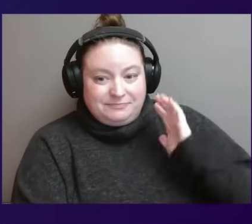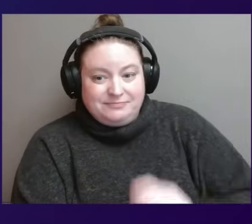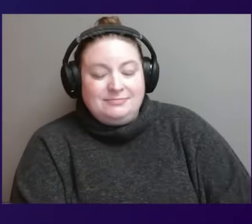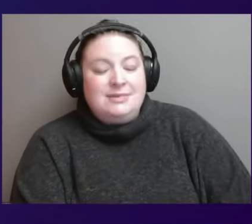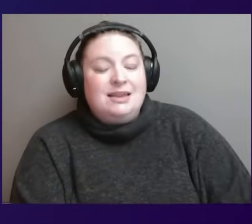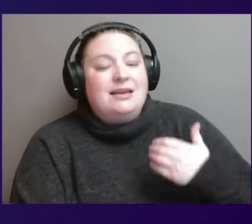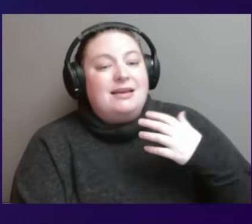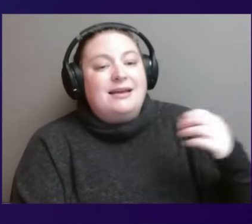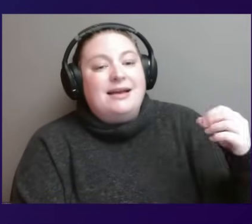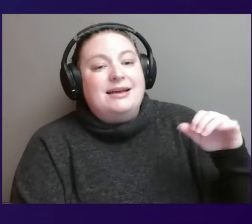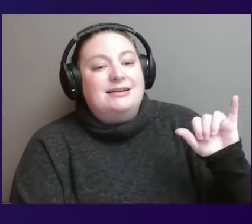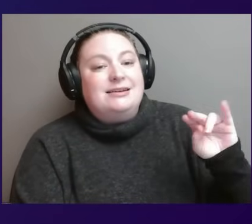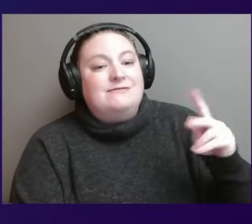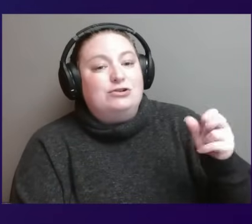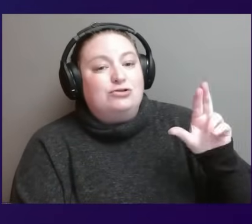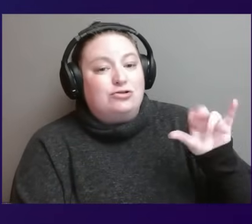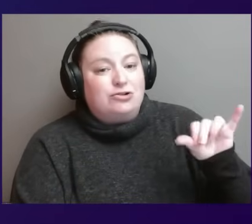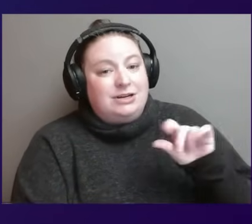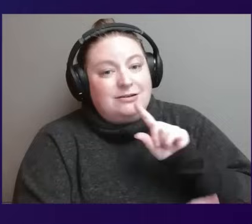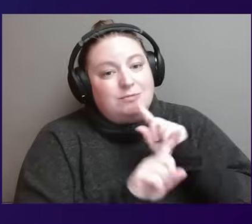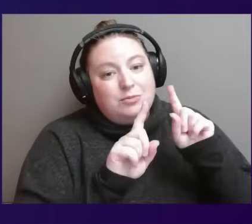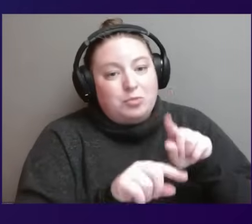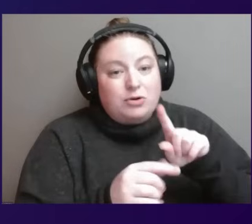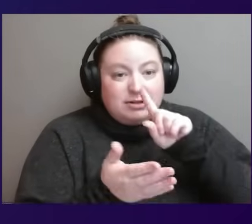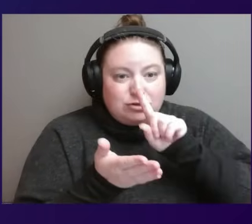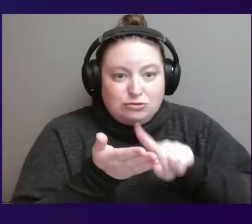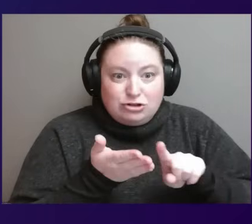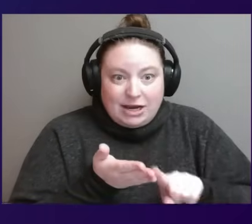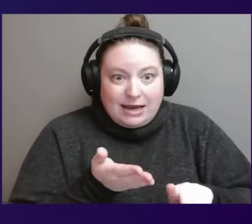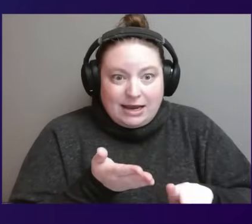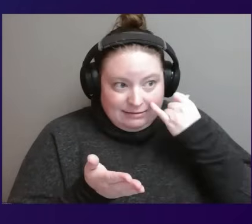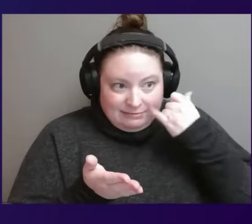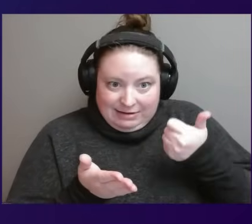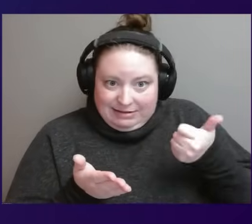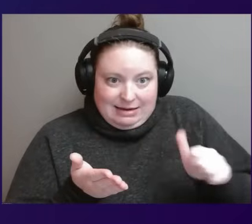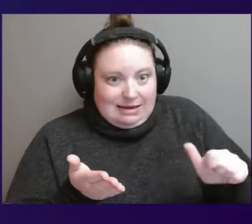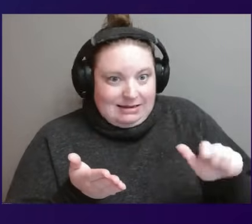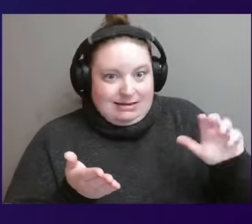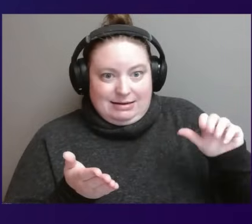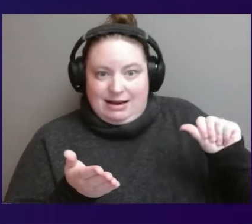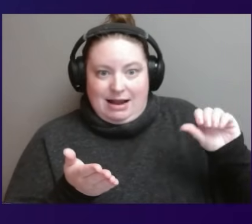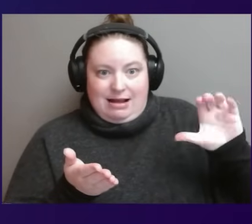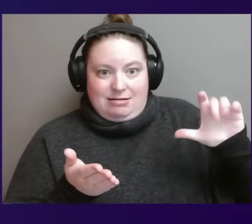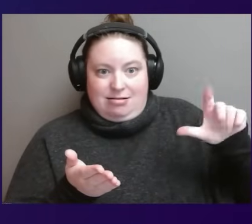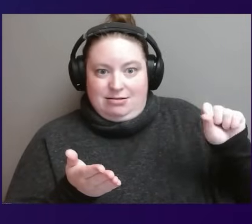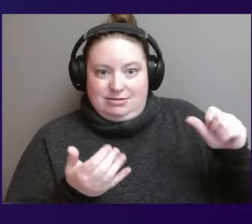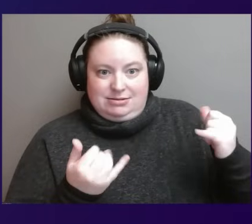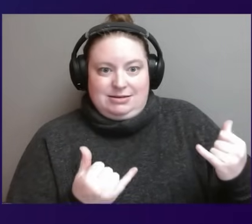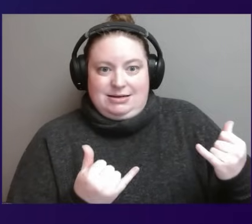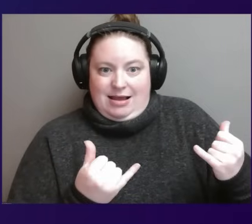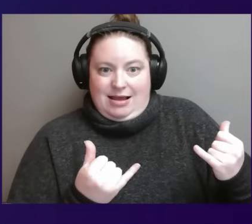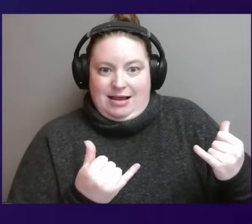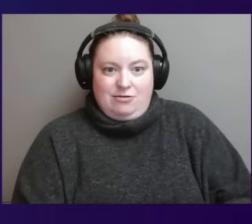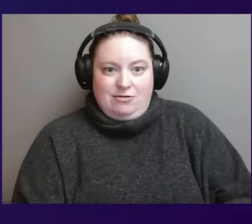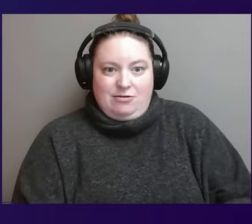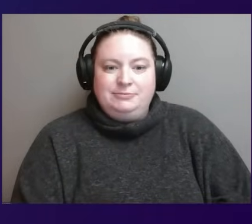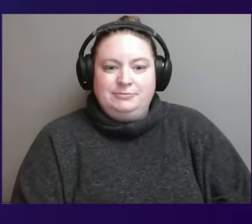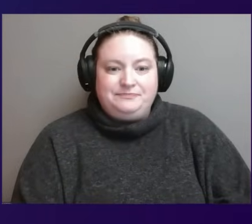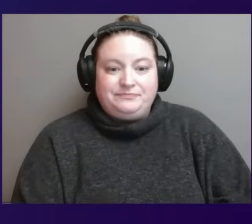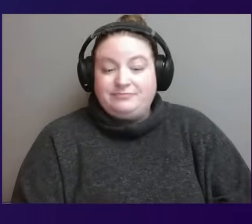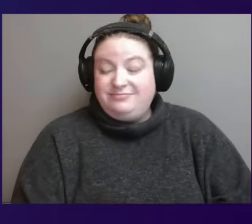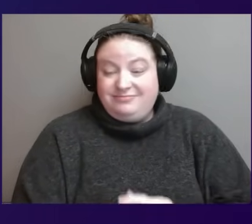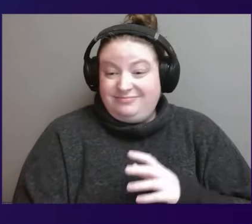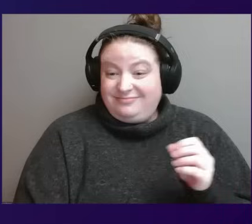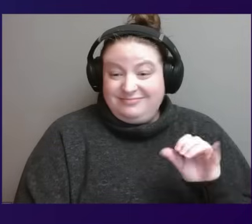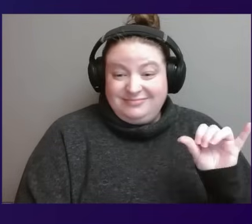to, you know, check for the existence of ACLs. And, you know, just to sort of bump up what you said, you could run